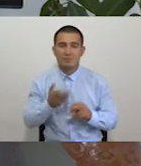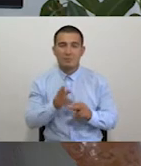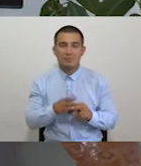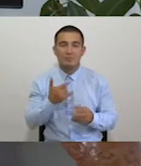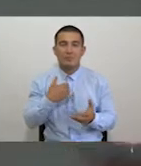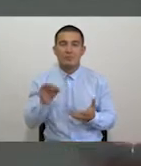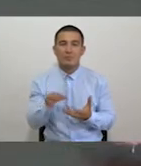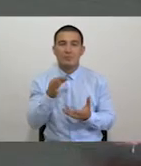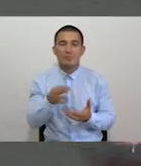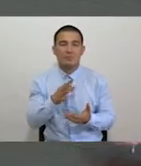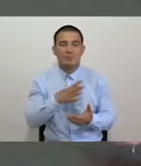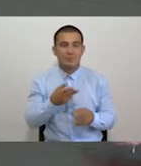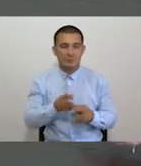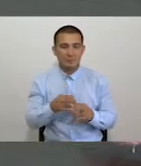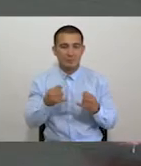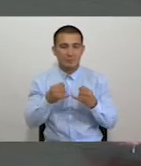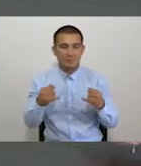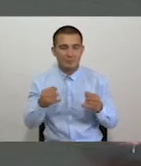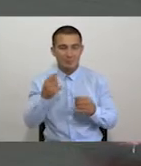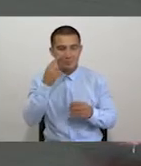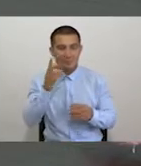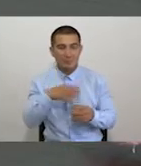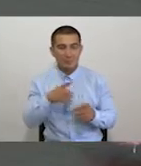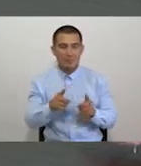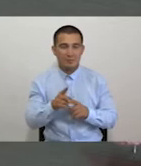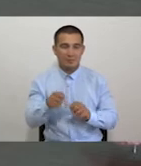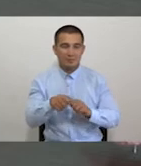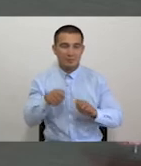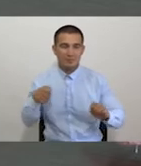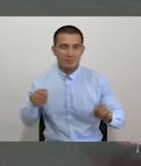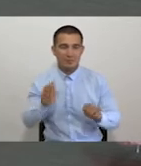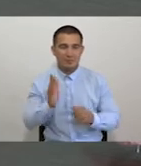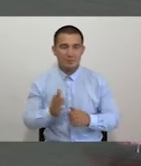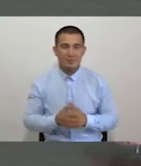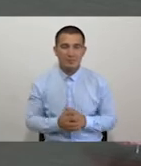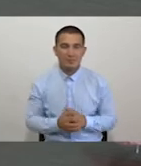hozirgina tikib chiqqan ipimizni sekin astalik bilan tortamiz.